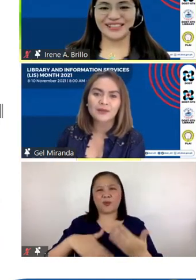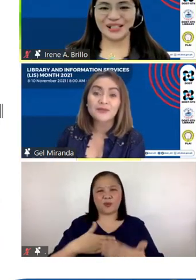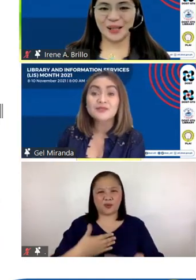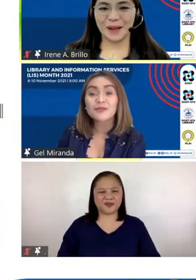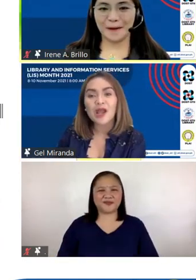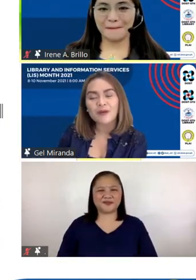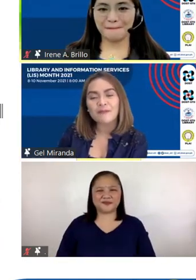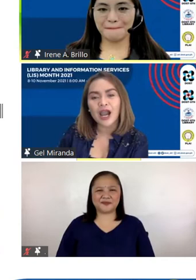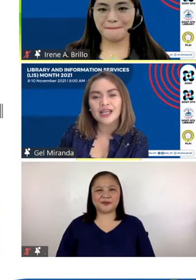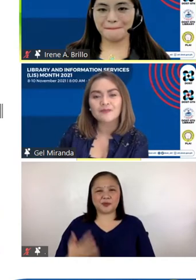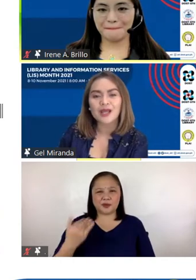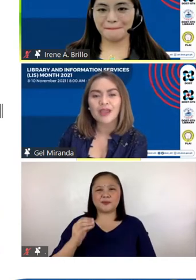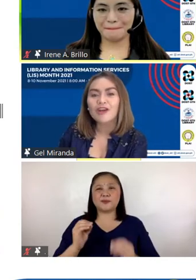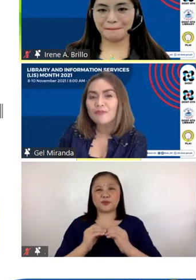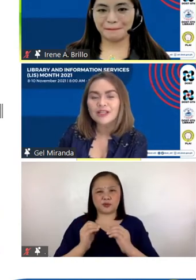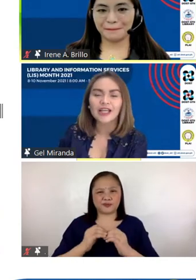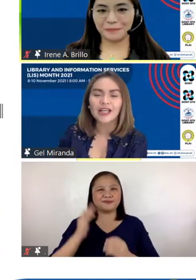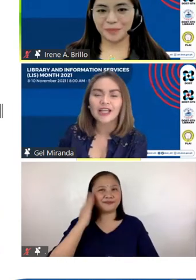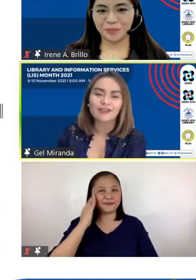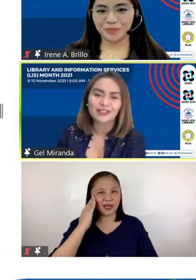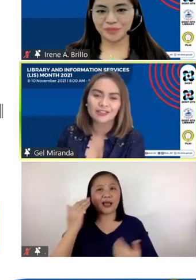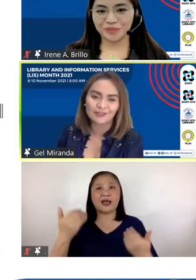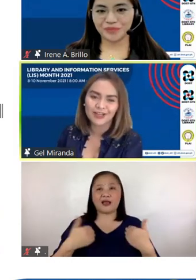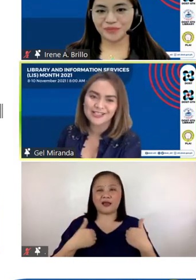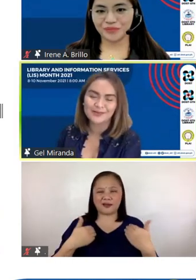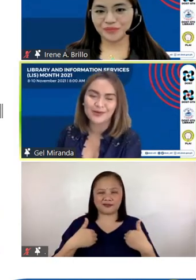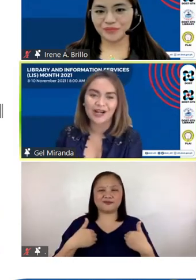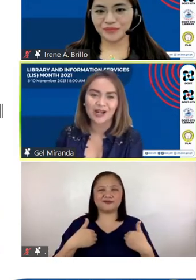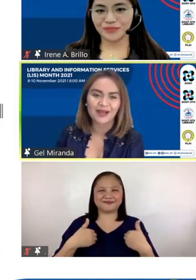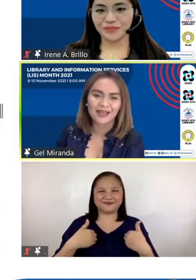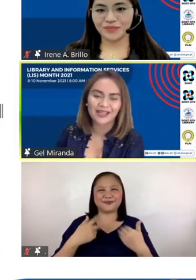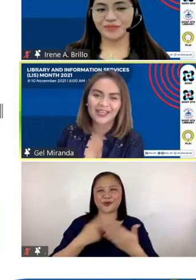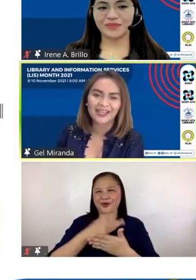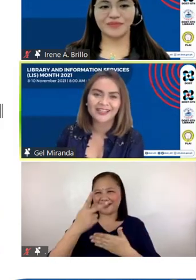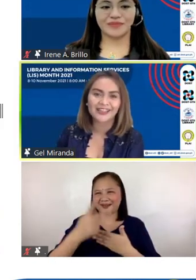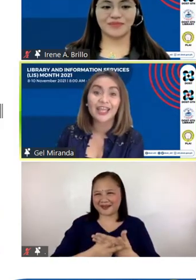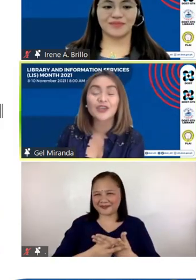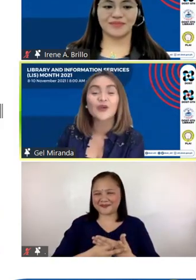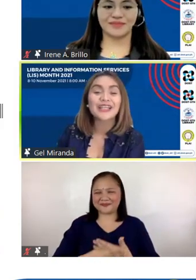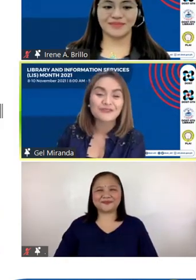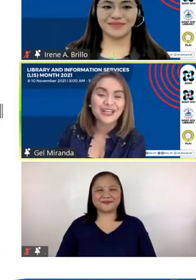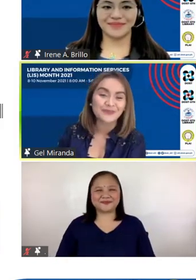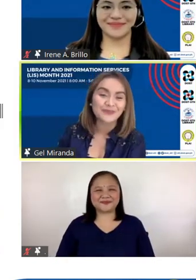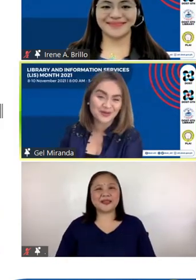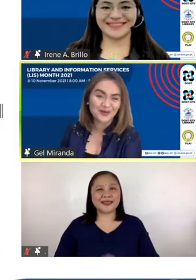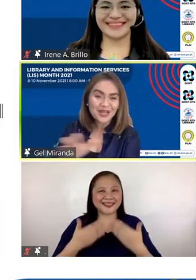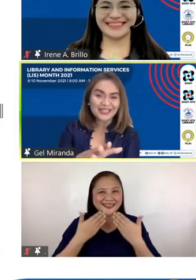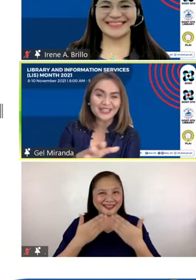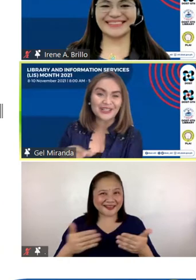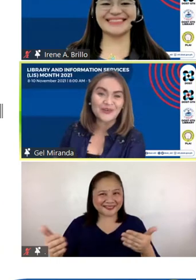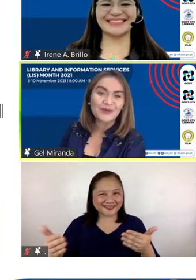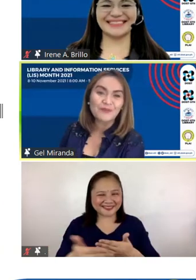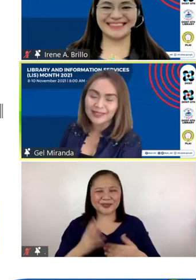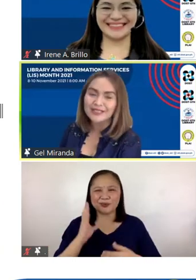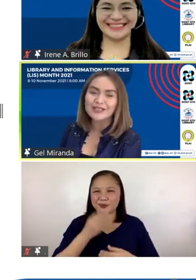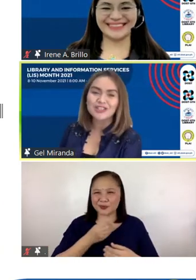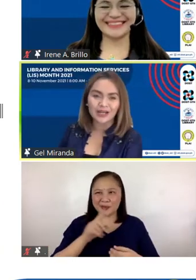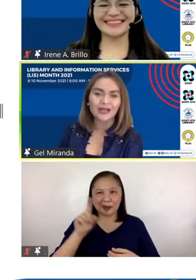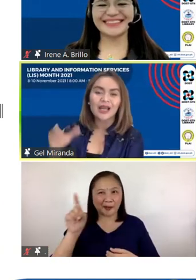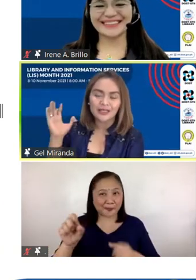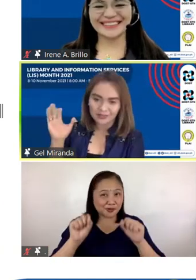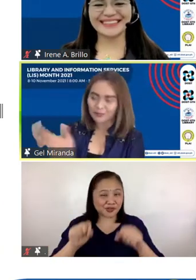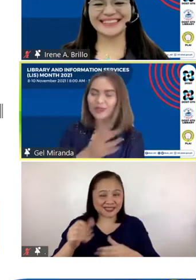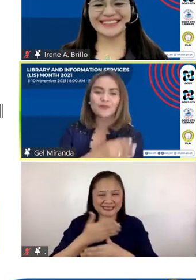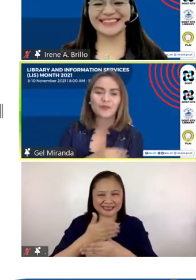Para naman mas marami pang makaalam na meron pala tayong ganitong klaseng programa. And thank you in advance po. So, nagtanong na pwedeng